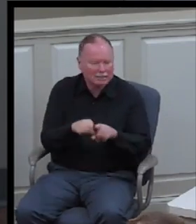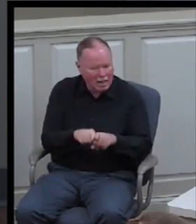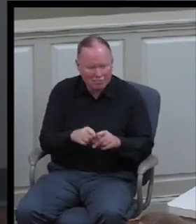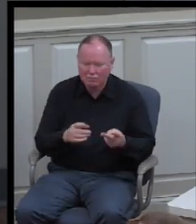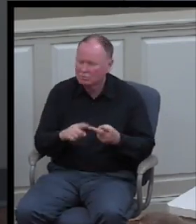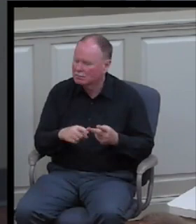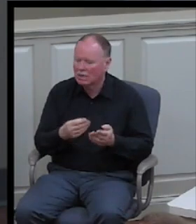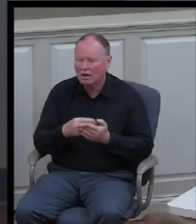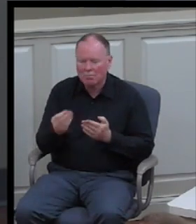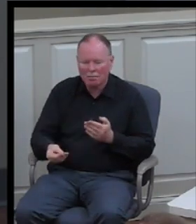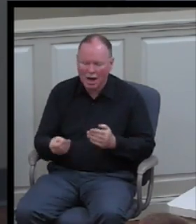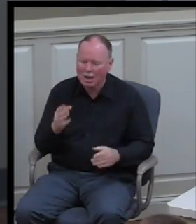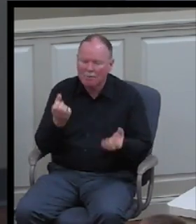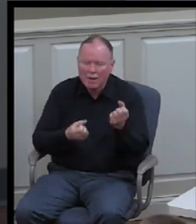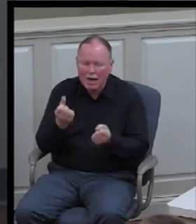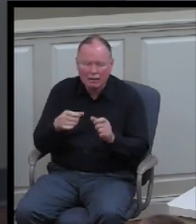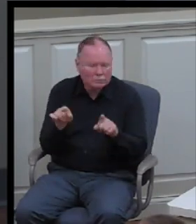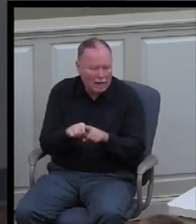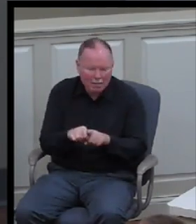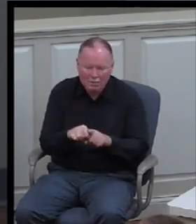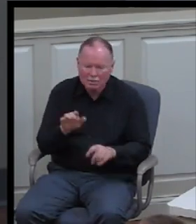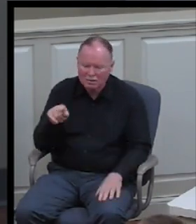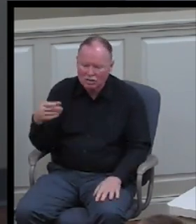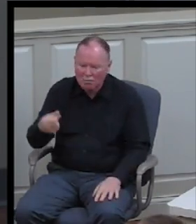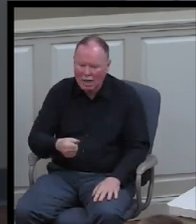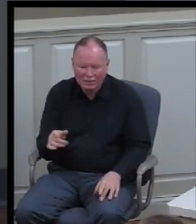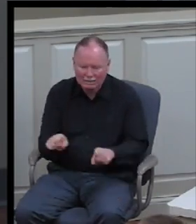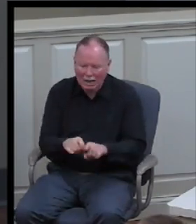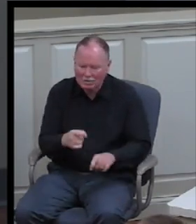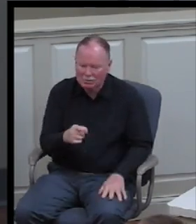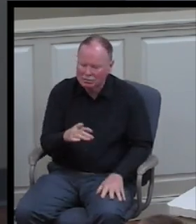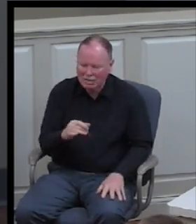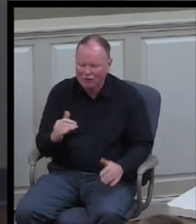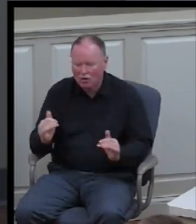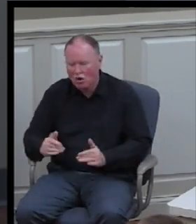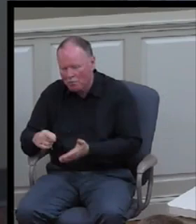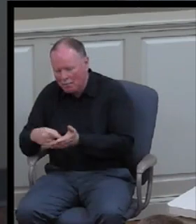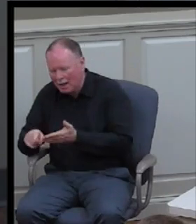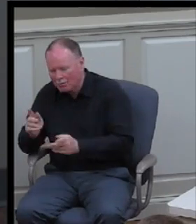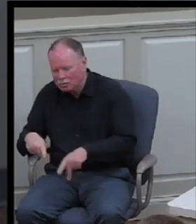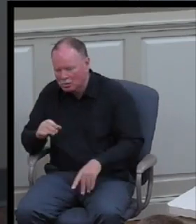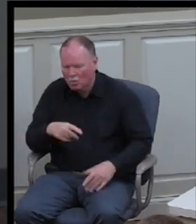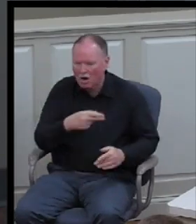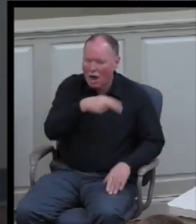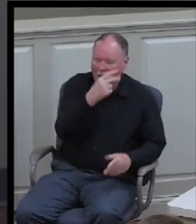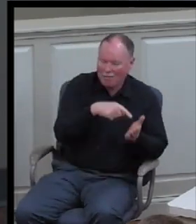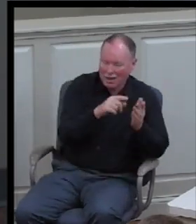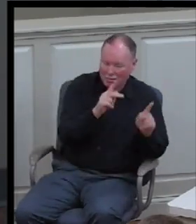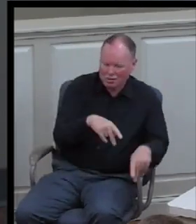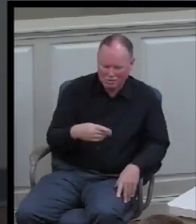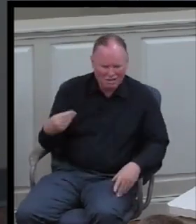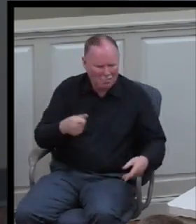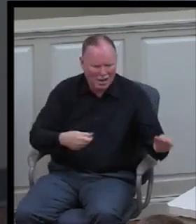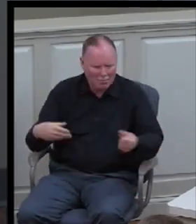Every time you buy a gallon of milk, the same thing. If your hot water heater goes out, it doesn't matter what your salary is, it's going to cost the